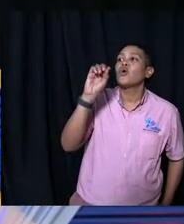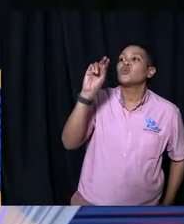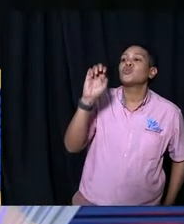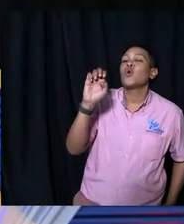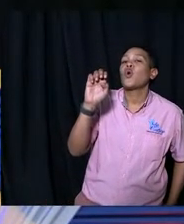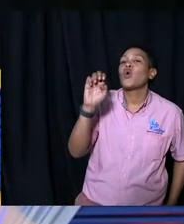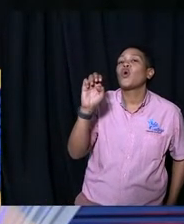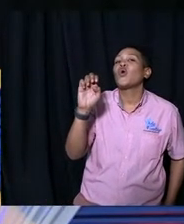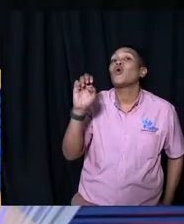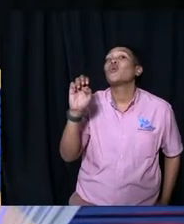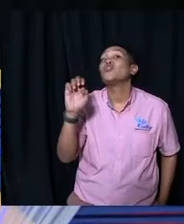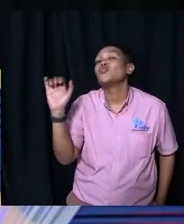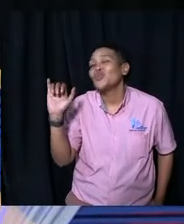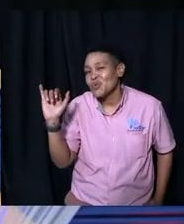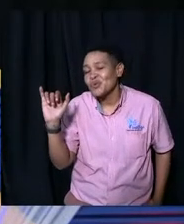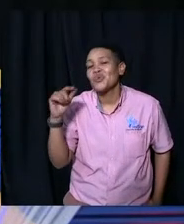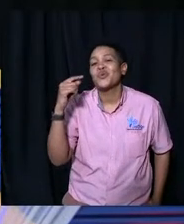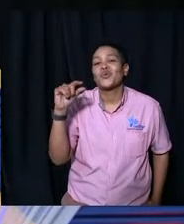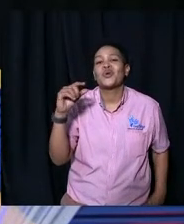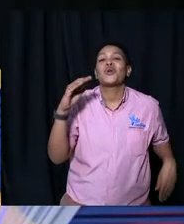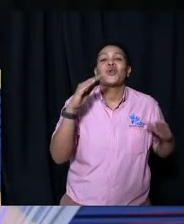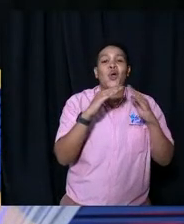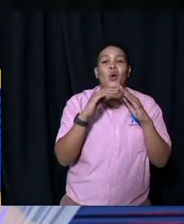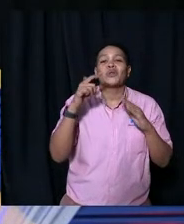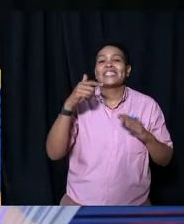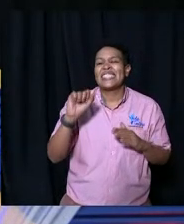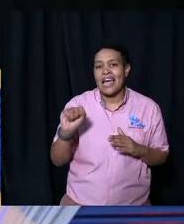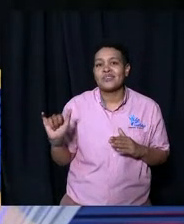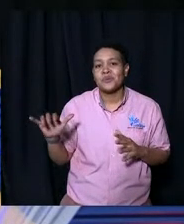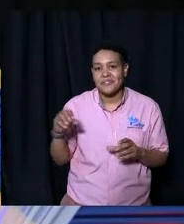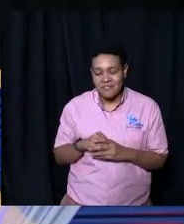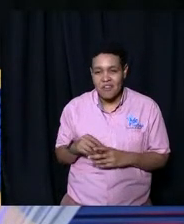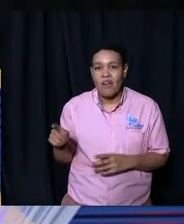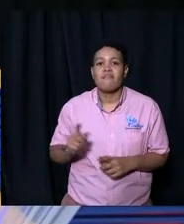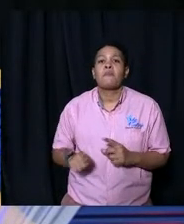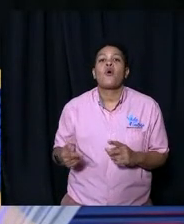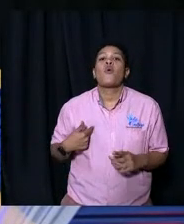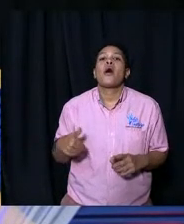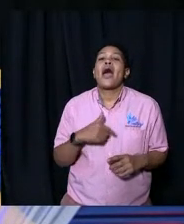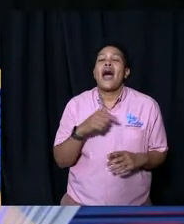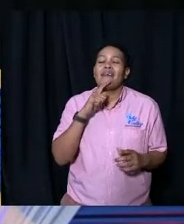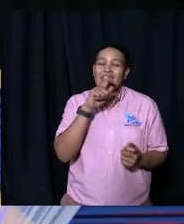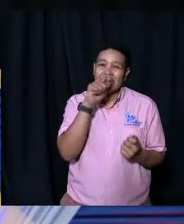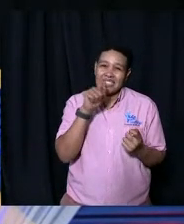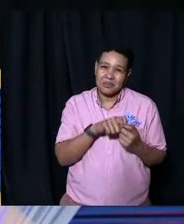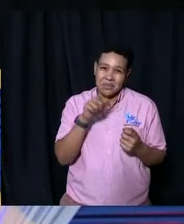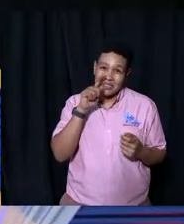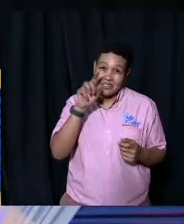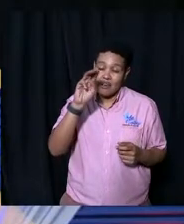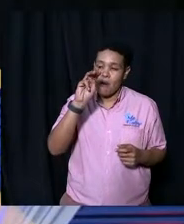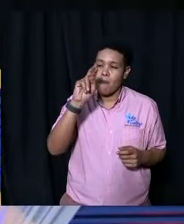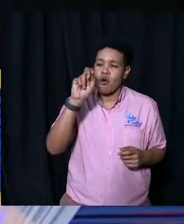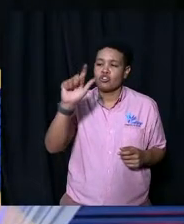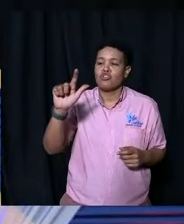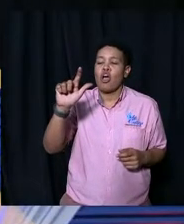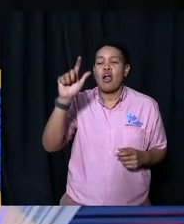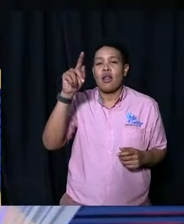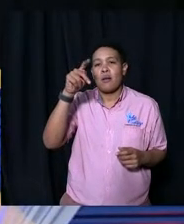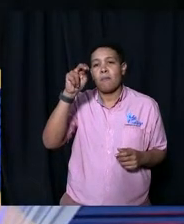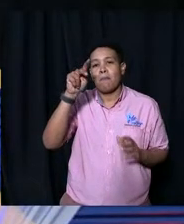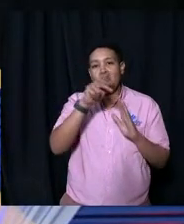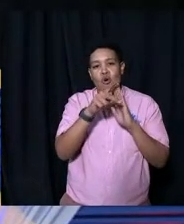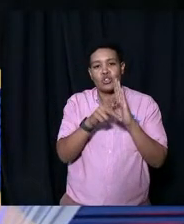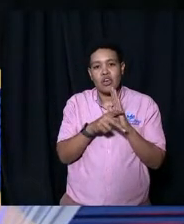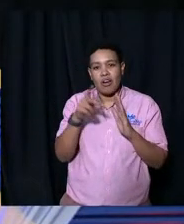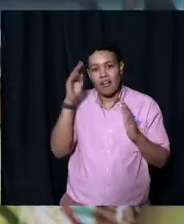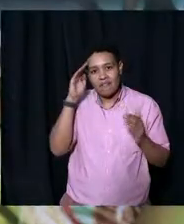But we have a specific international agreement that deals with the depletion of the ozone layer, which is the Montreal Protocol. And Ms.